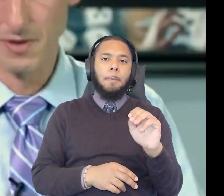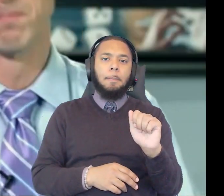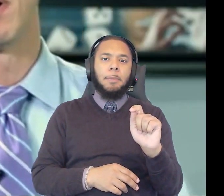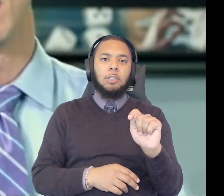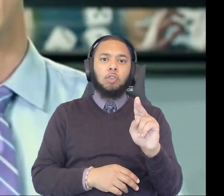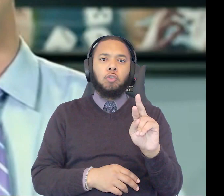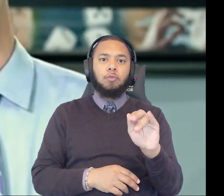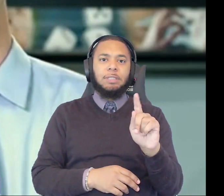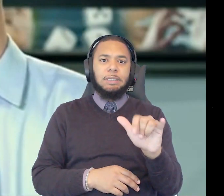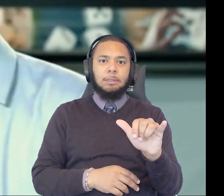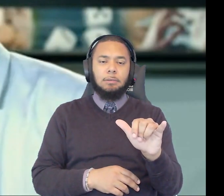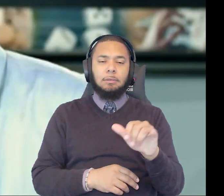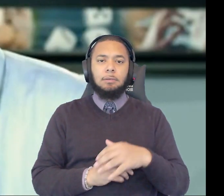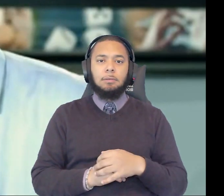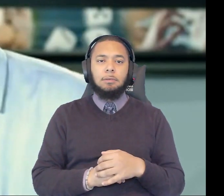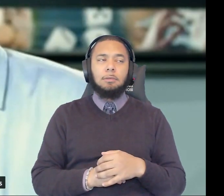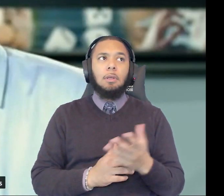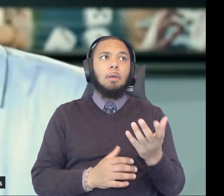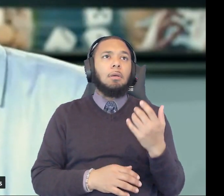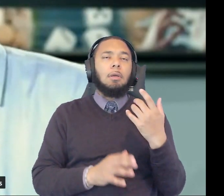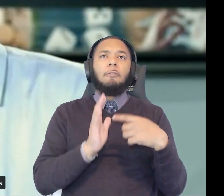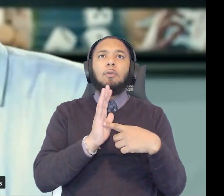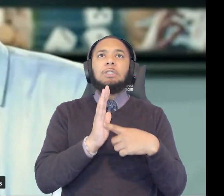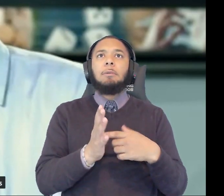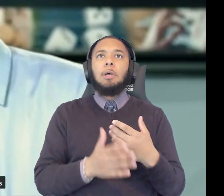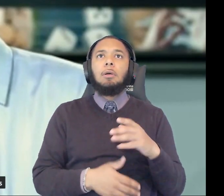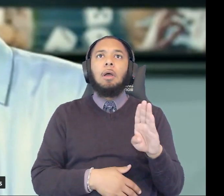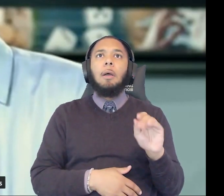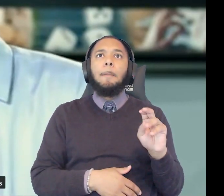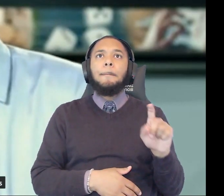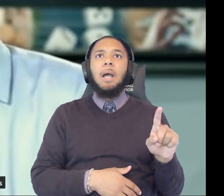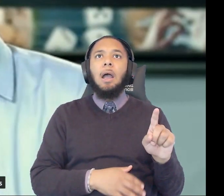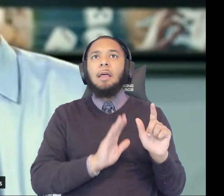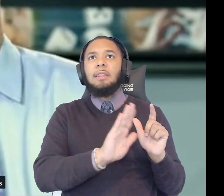So if a bond had a maturity of